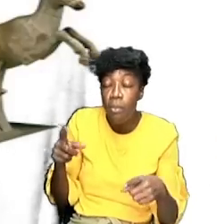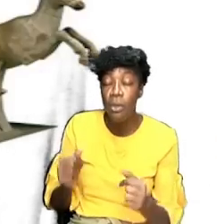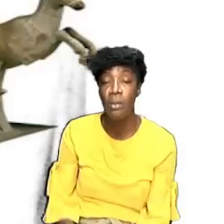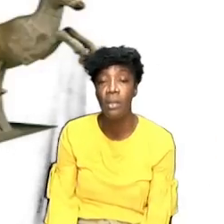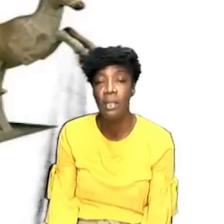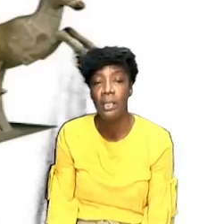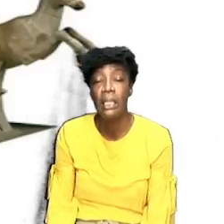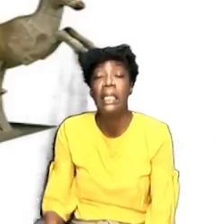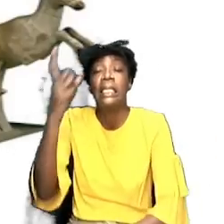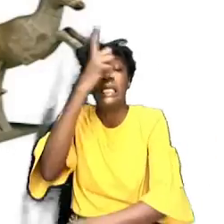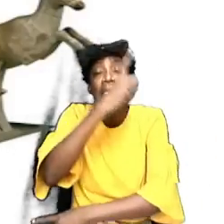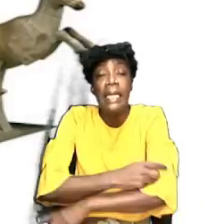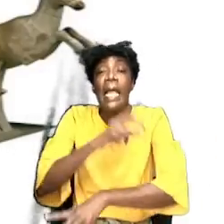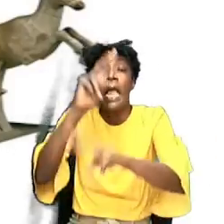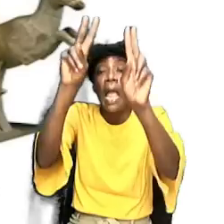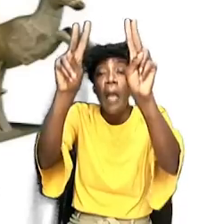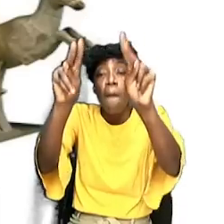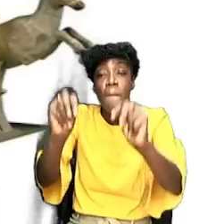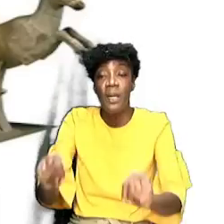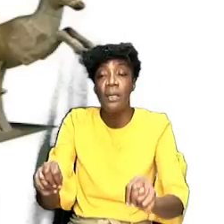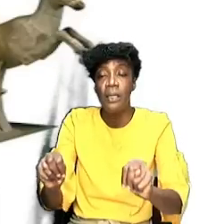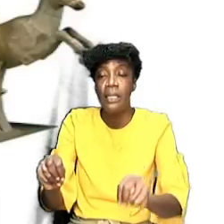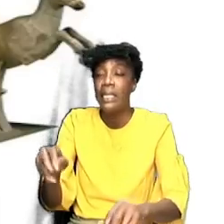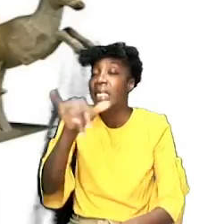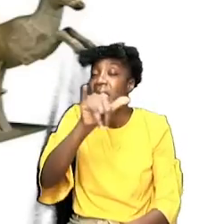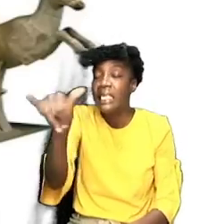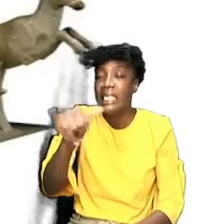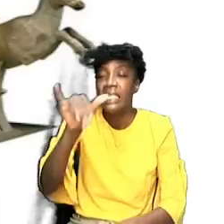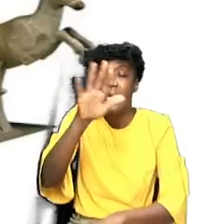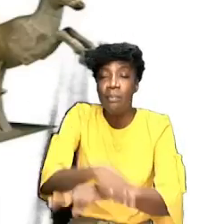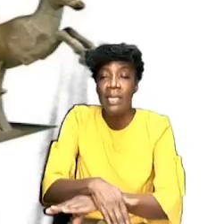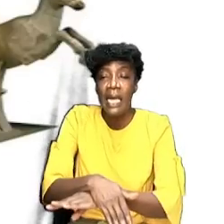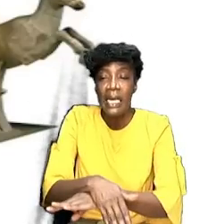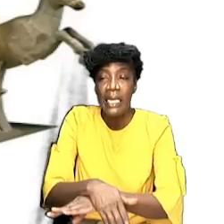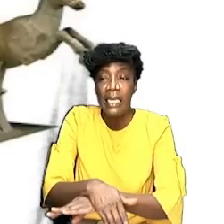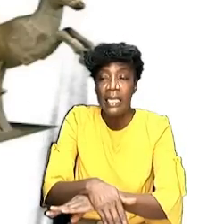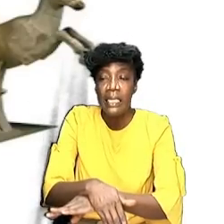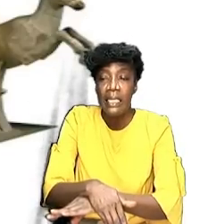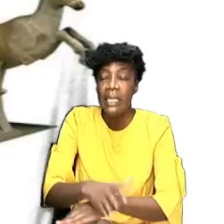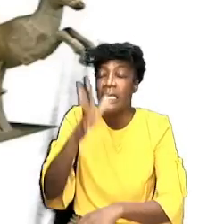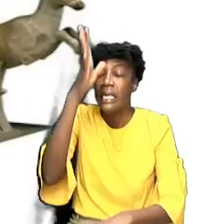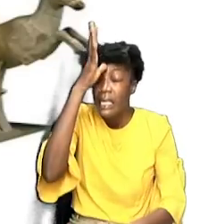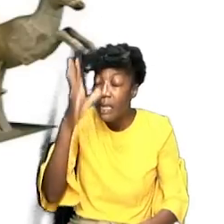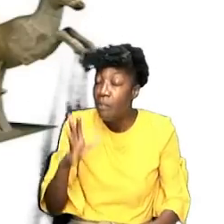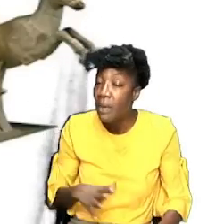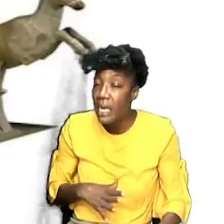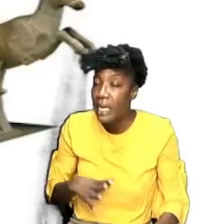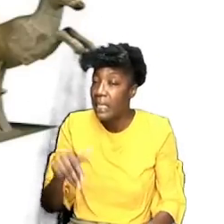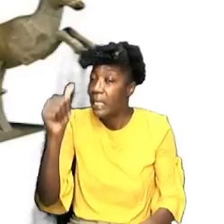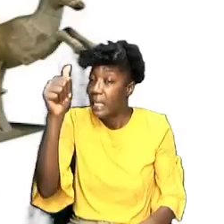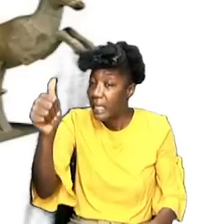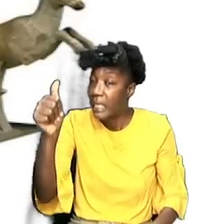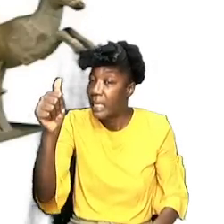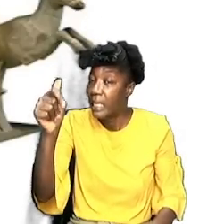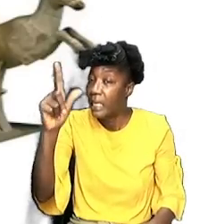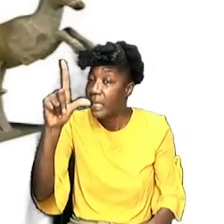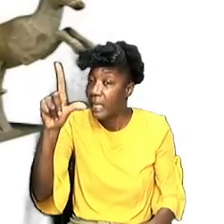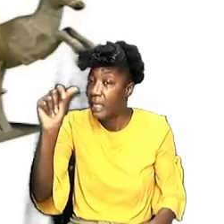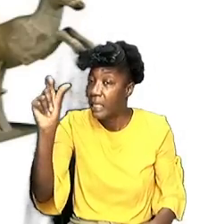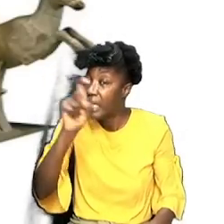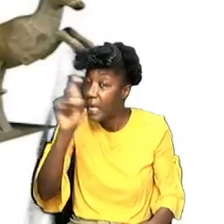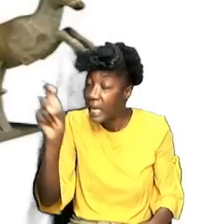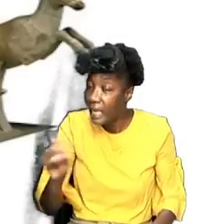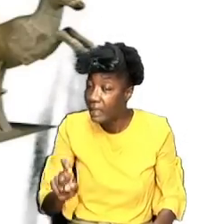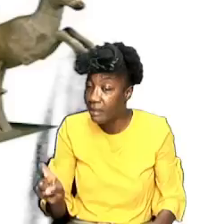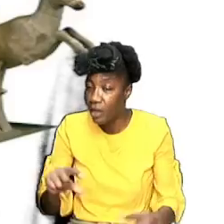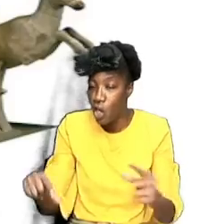it was burnt out, was the same night that Alexander the Great was born. And it was Alexander the Great who rebuilt